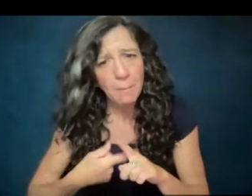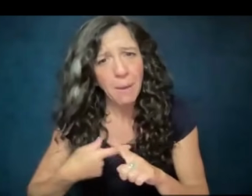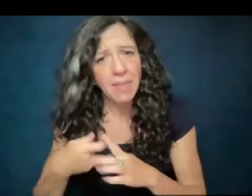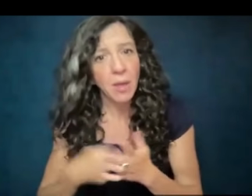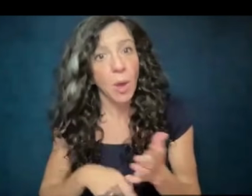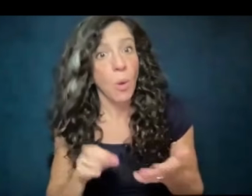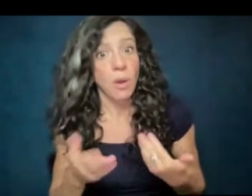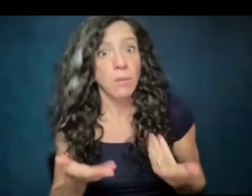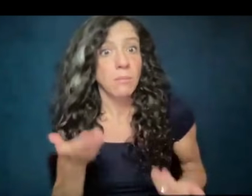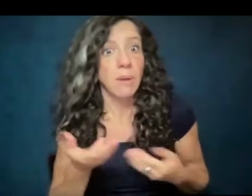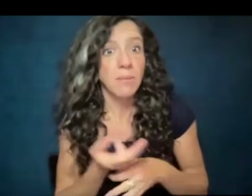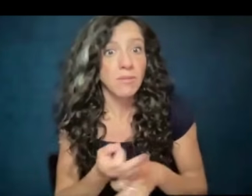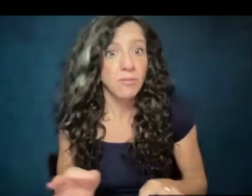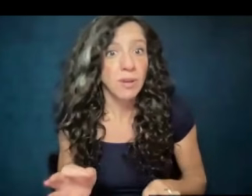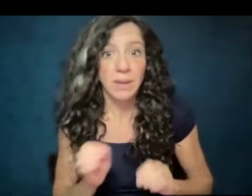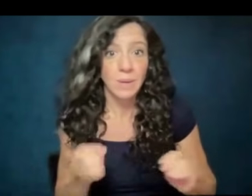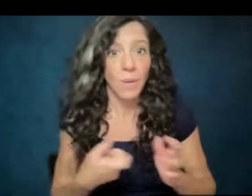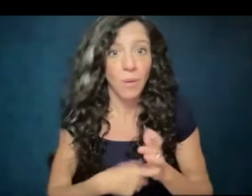healthcare coverage.